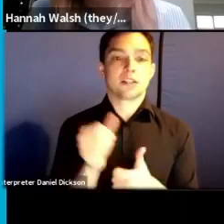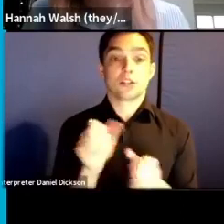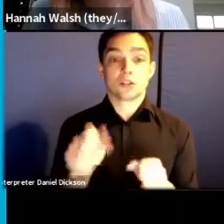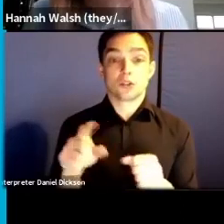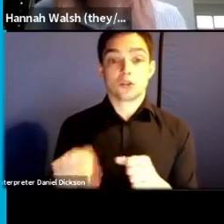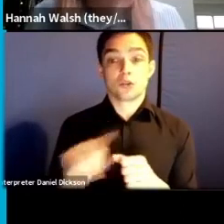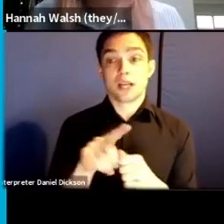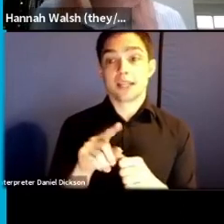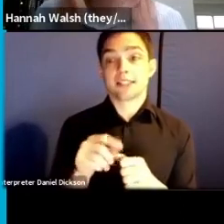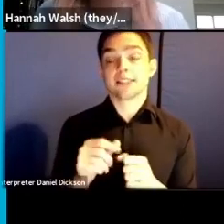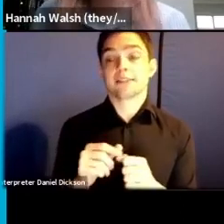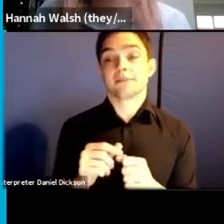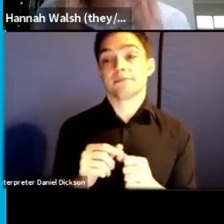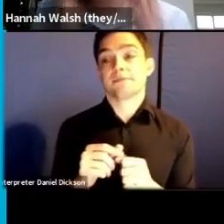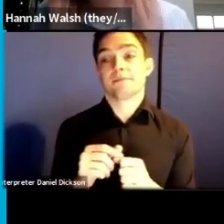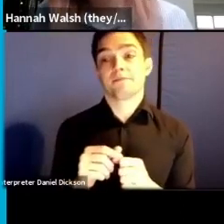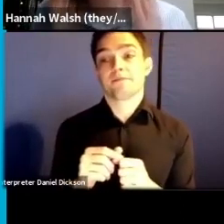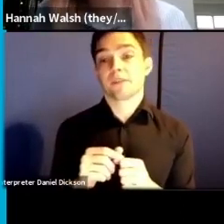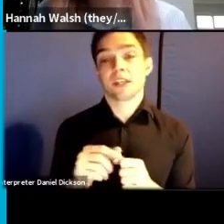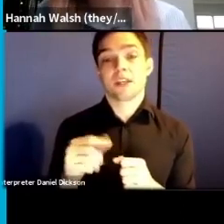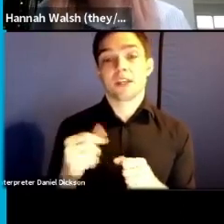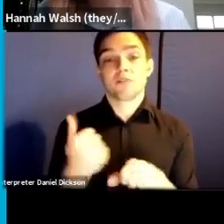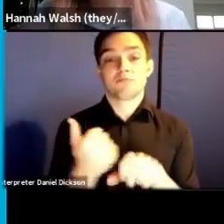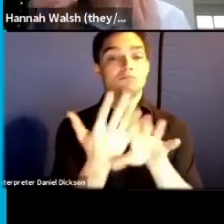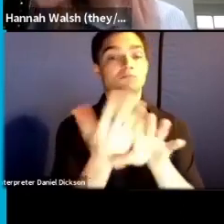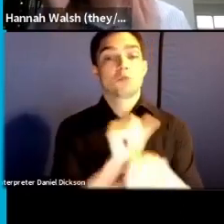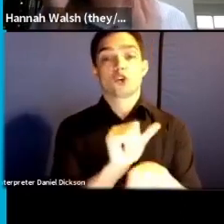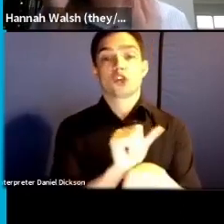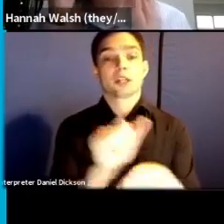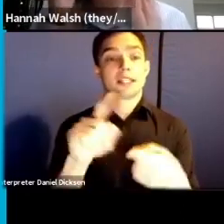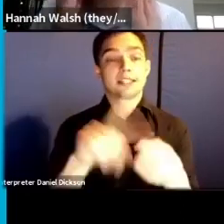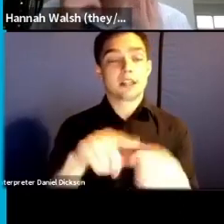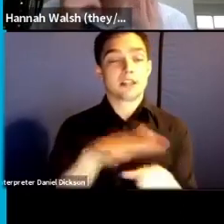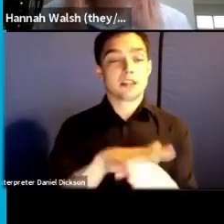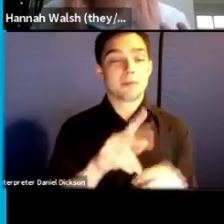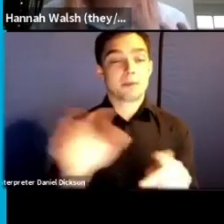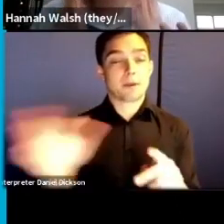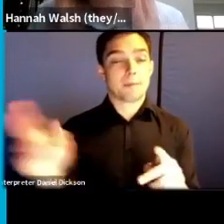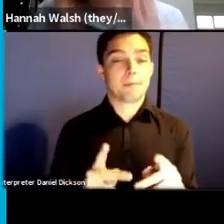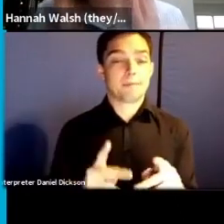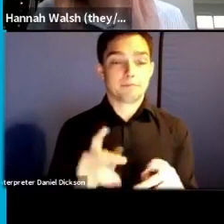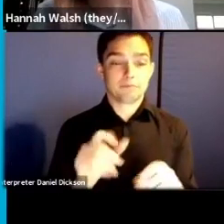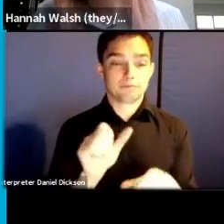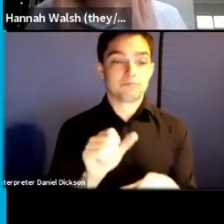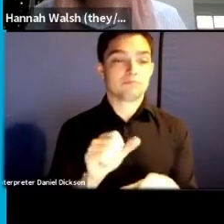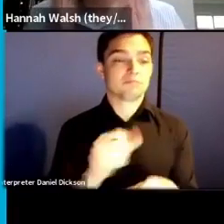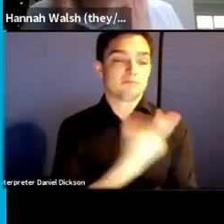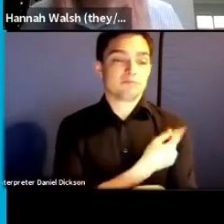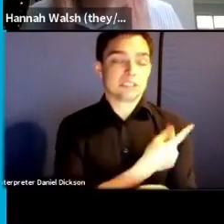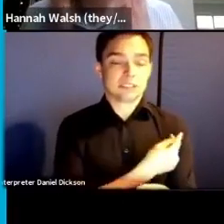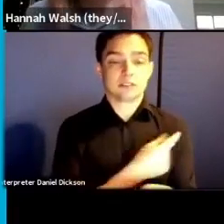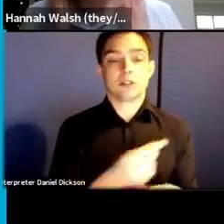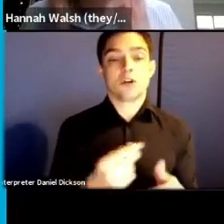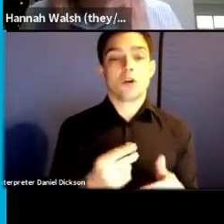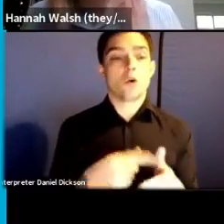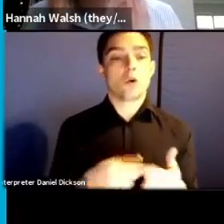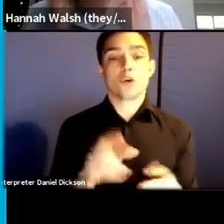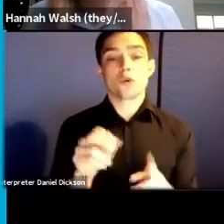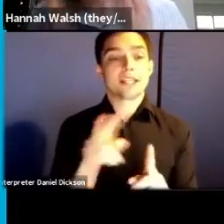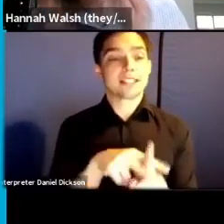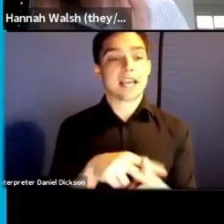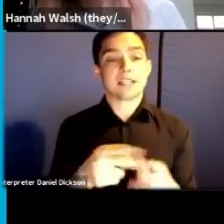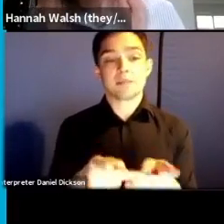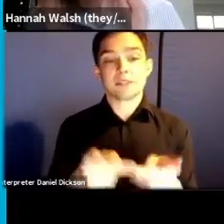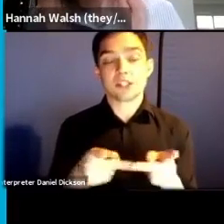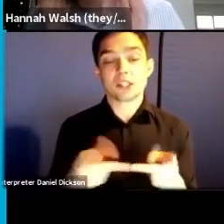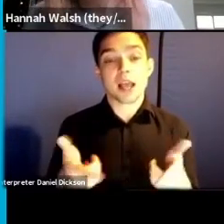potentially telework until enough people are vaccinated, or could you potentially be reassigned to a position